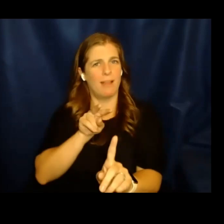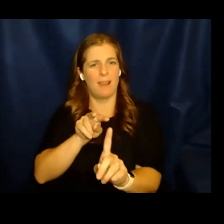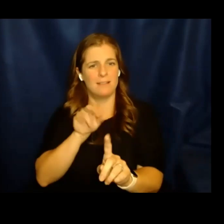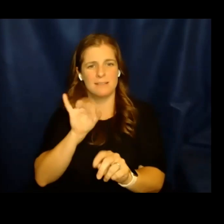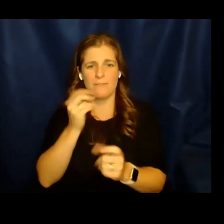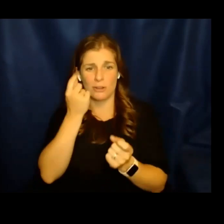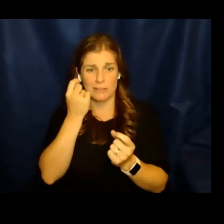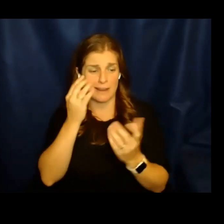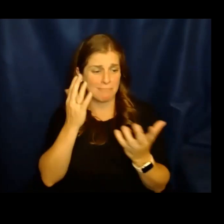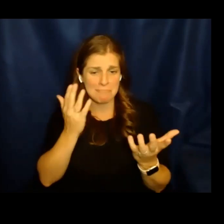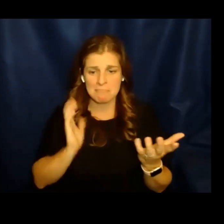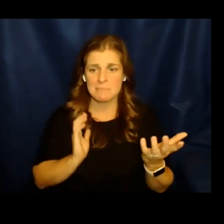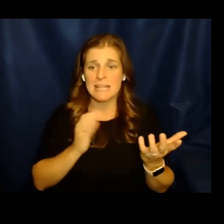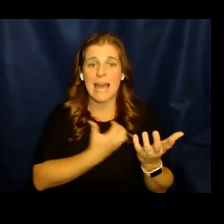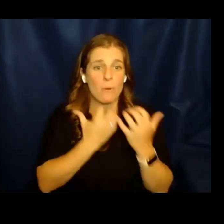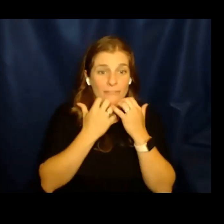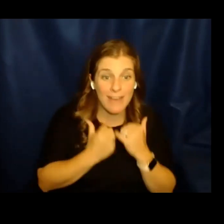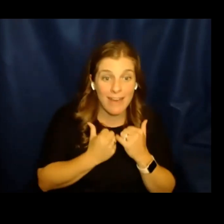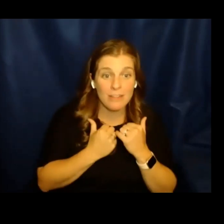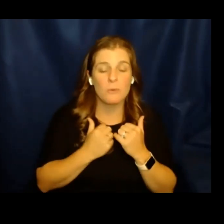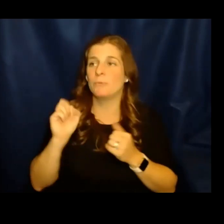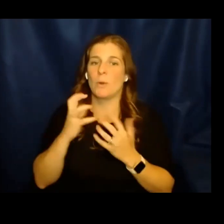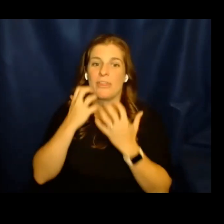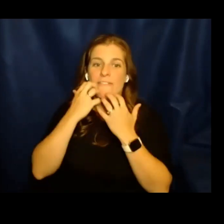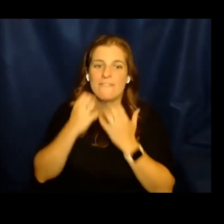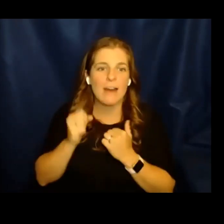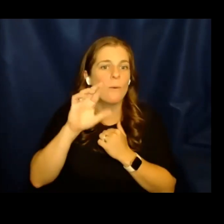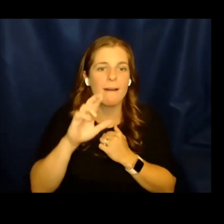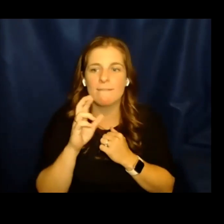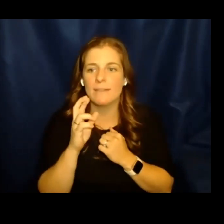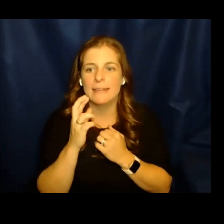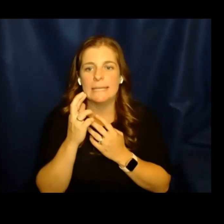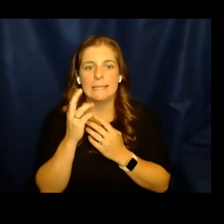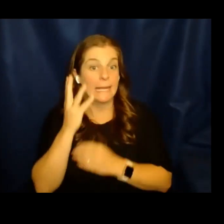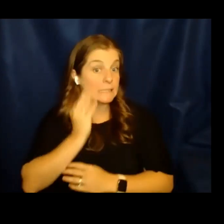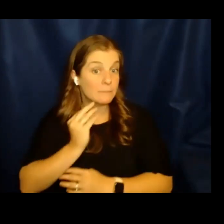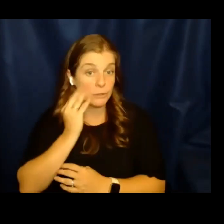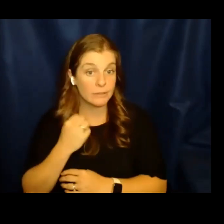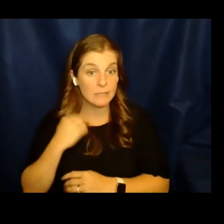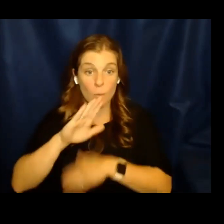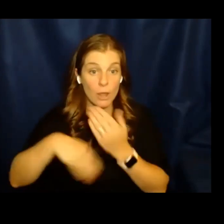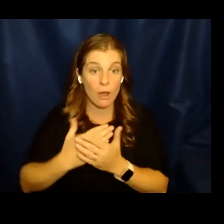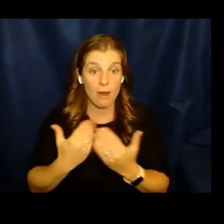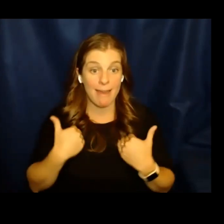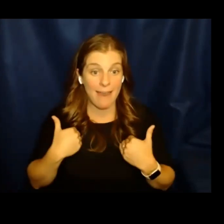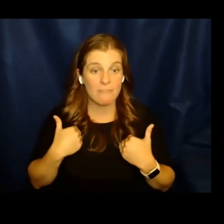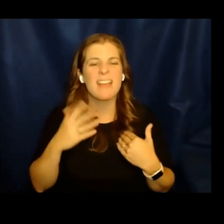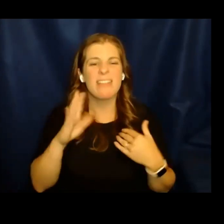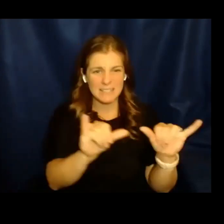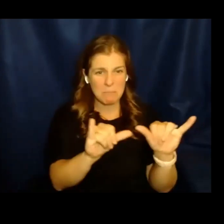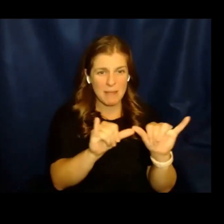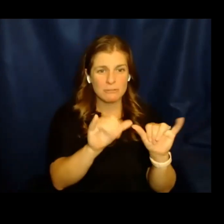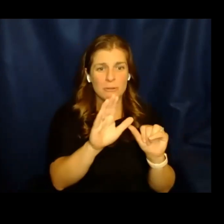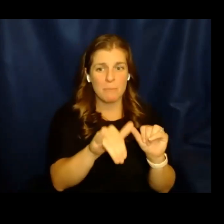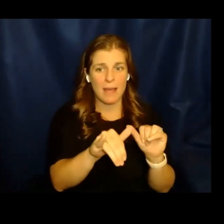know, our value or the value of experiences that we have is measured by how long someone does in a